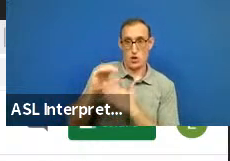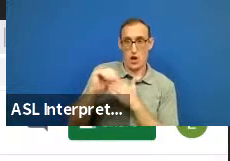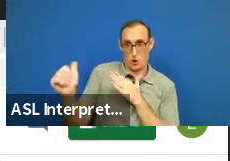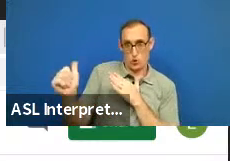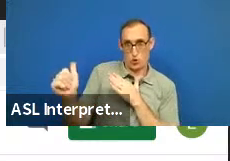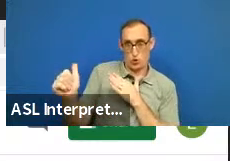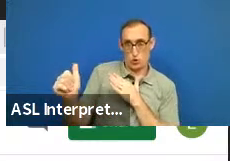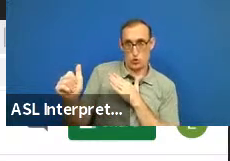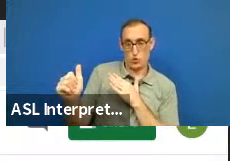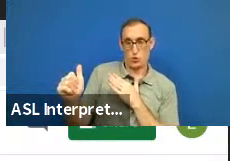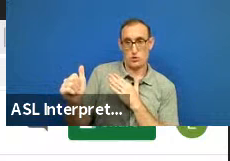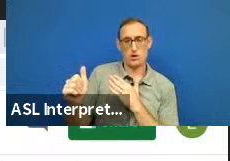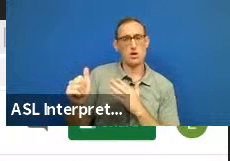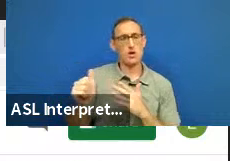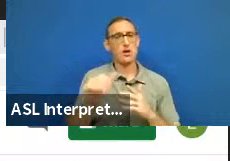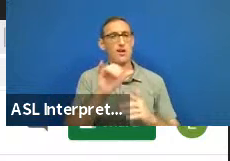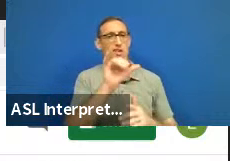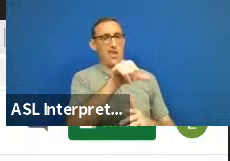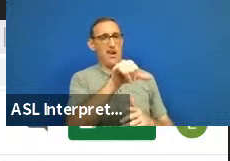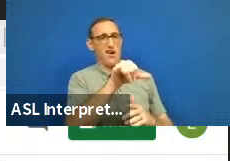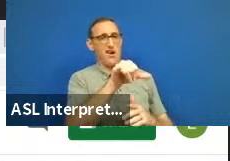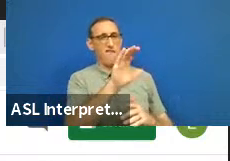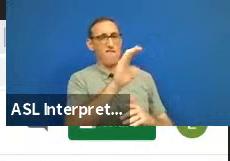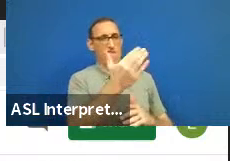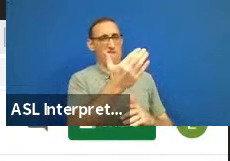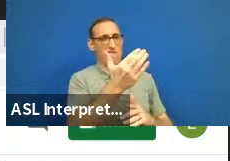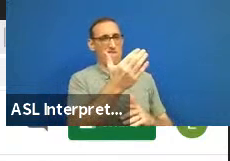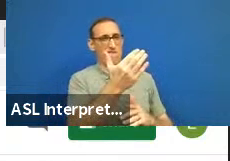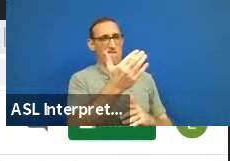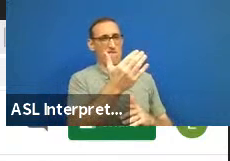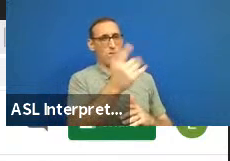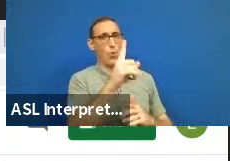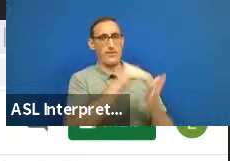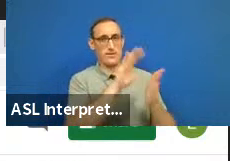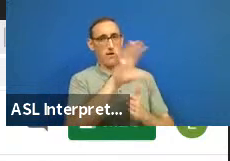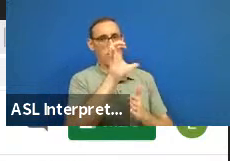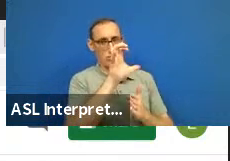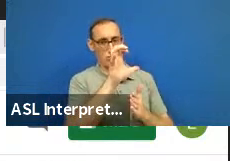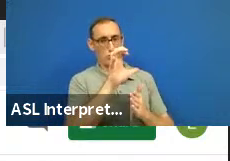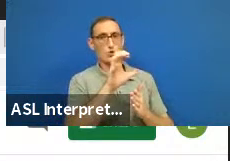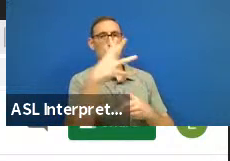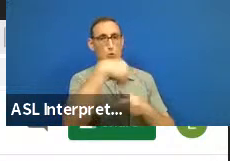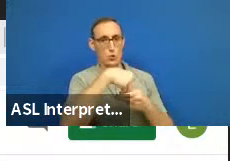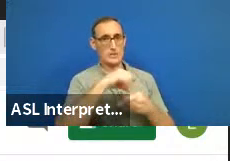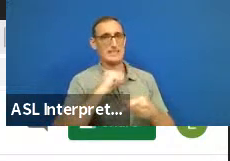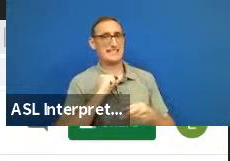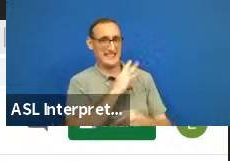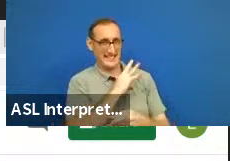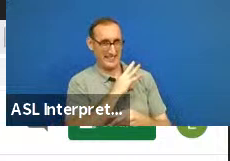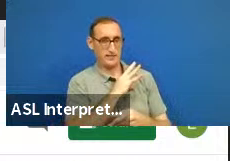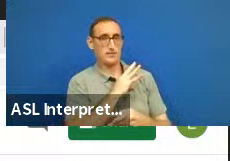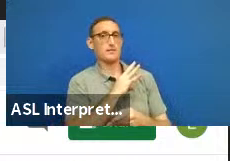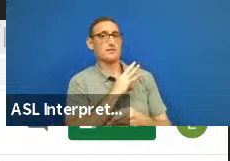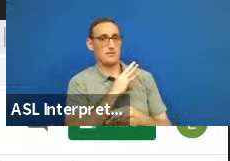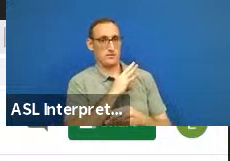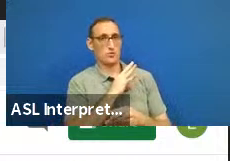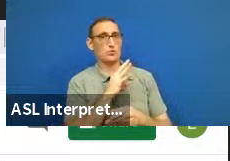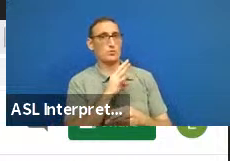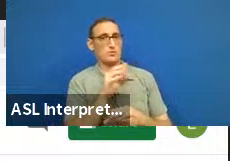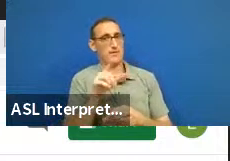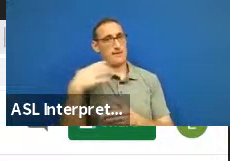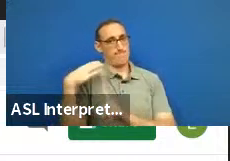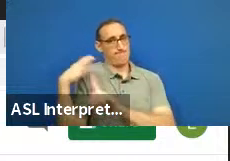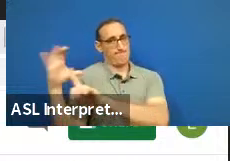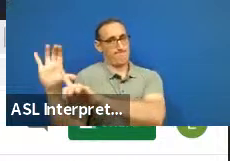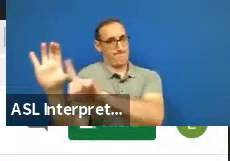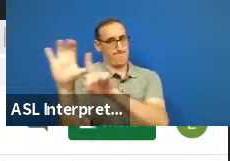and I thought the way you explained it, it sounded like they would be working with staff to develop this. And I'm trying to keep that